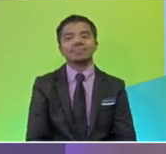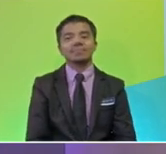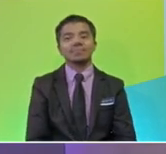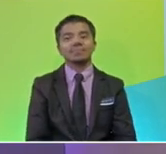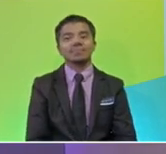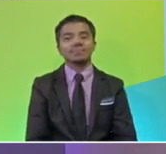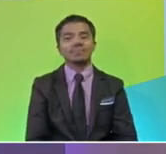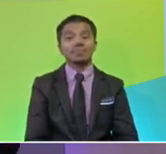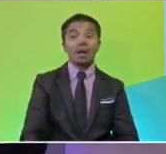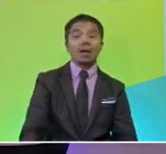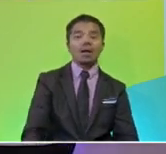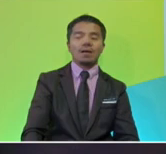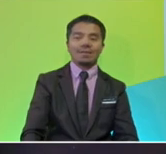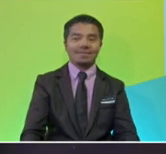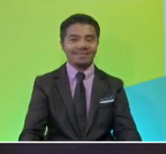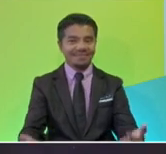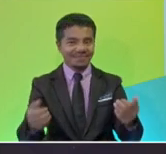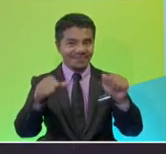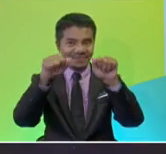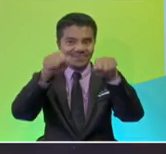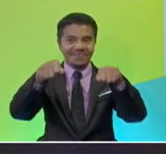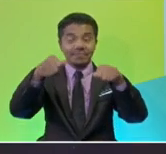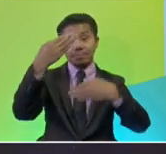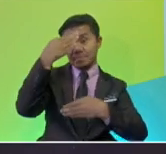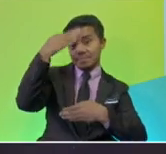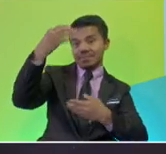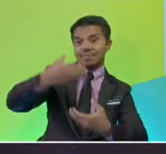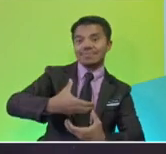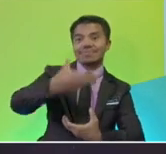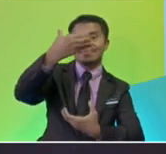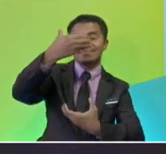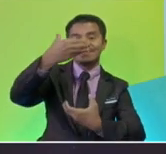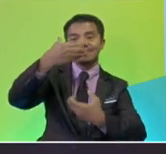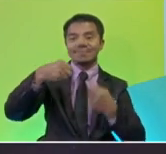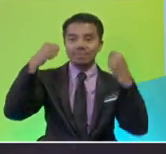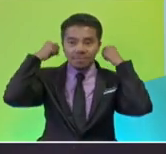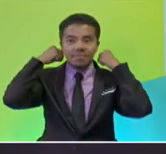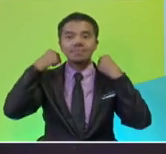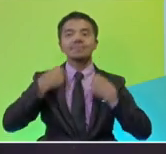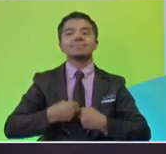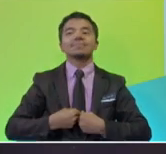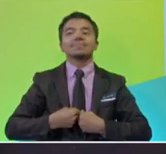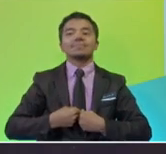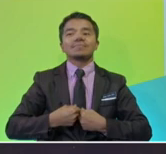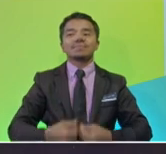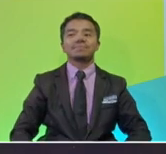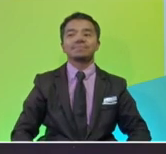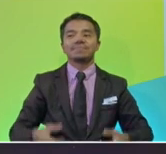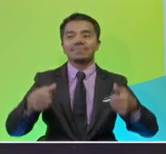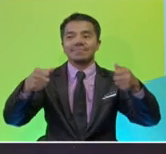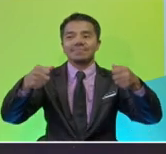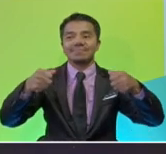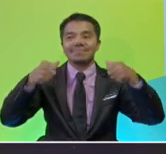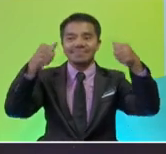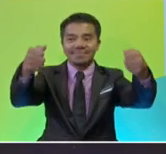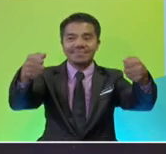a medal. Yes. Do they have the medal? Yeah, they have the medal. So, all right. Akil, please wear your medal now. Okay,